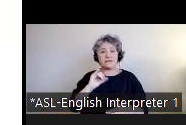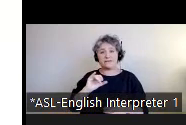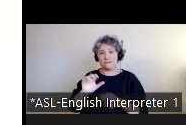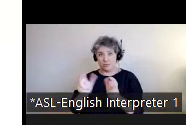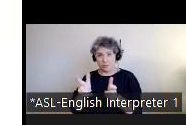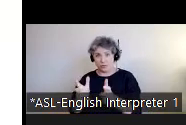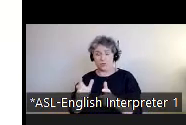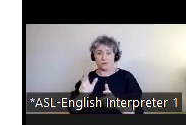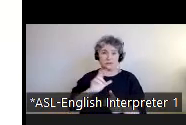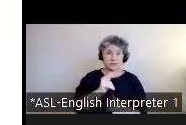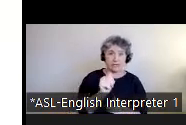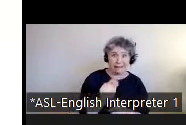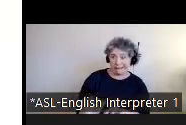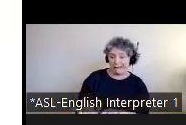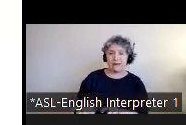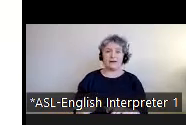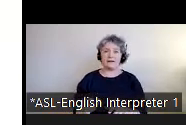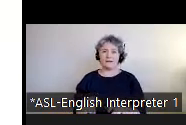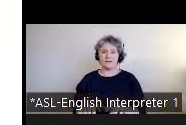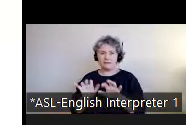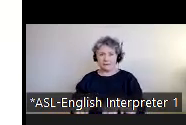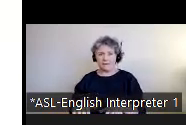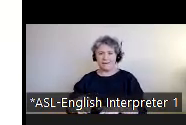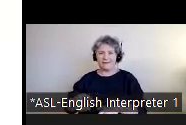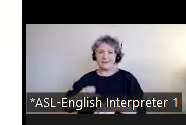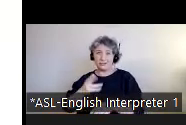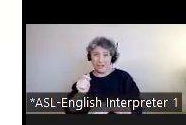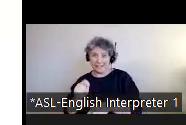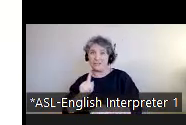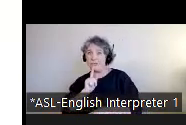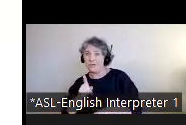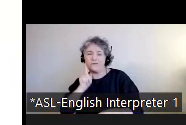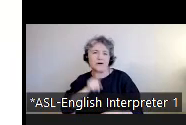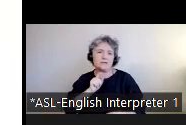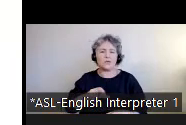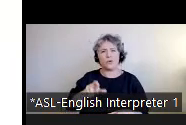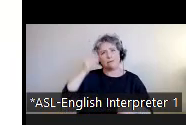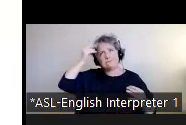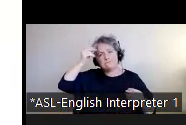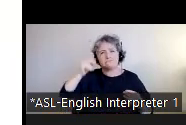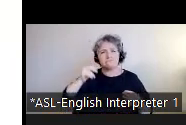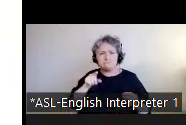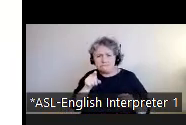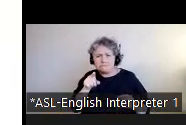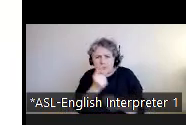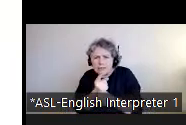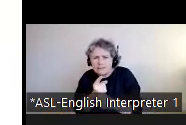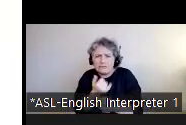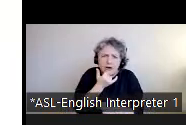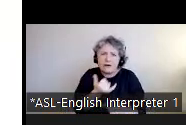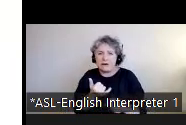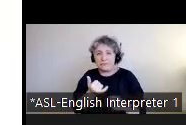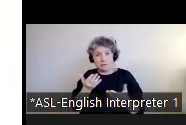to throw in true or false into the chat. Otherwise, you can think it out loud and see how much you know about power of attorneys